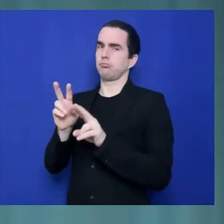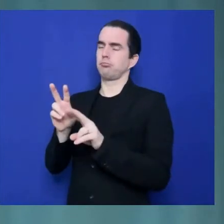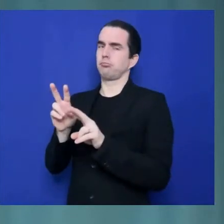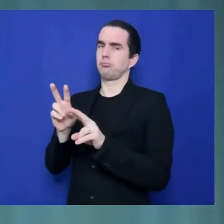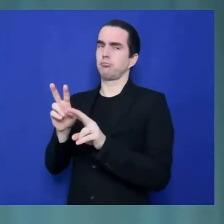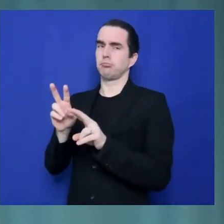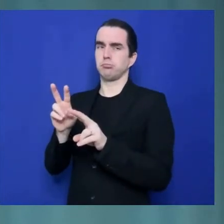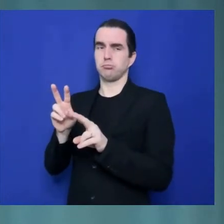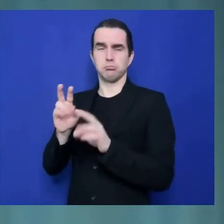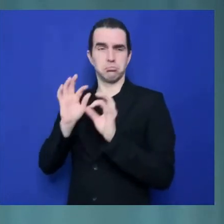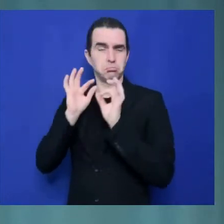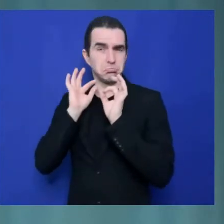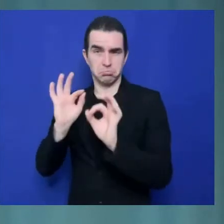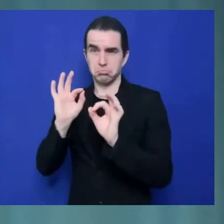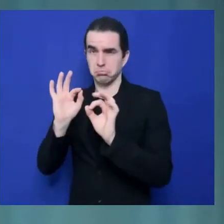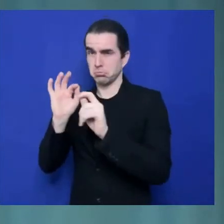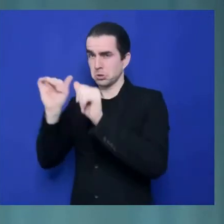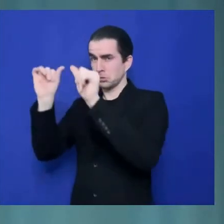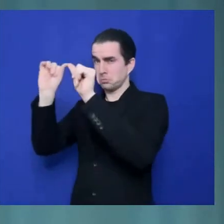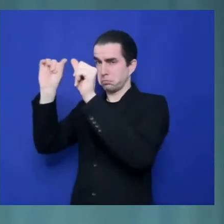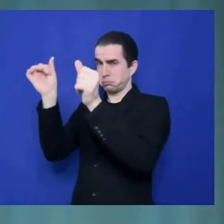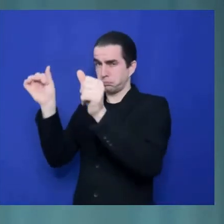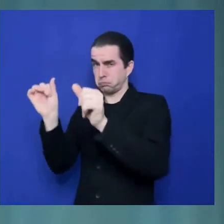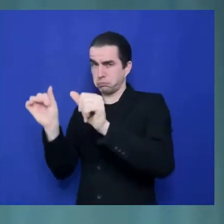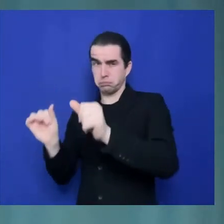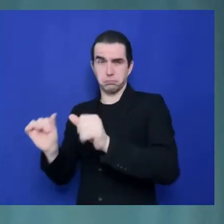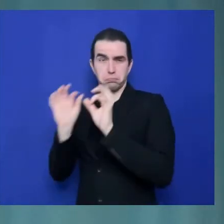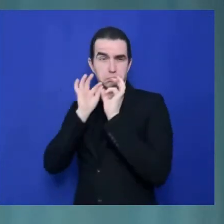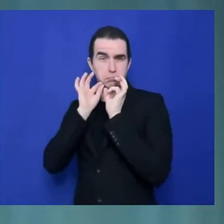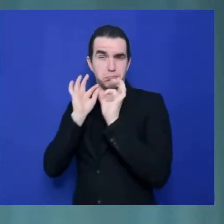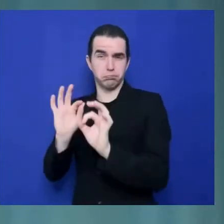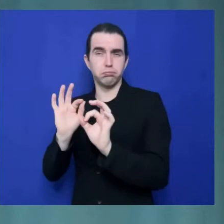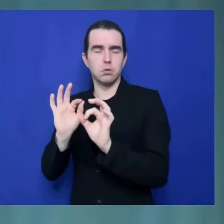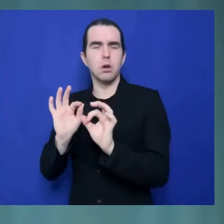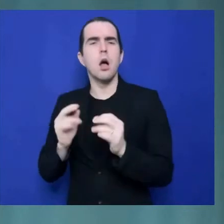name implies, of hope. Renewed hope,